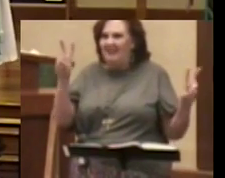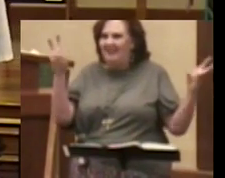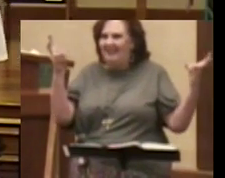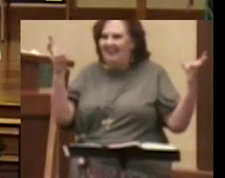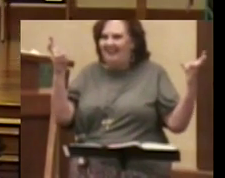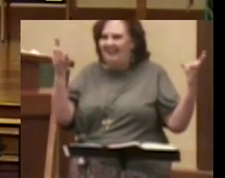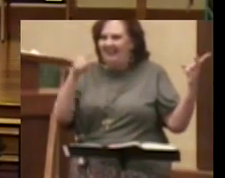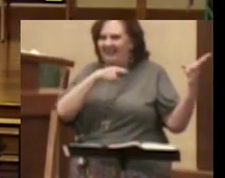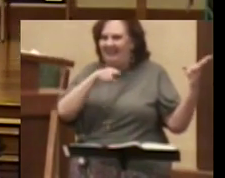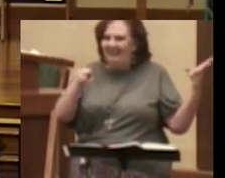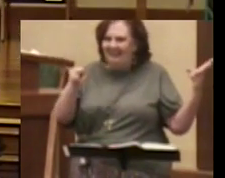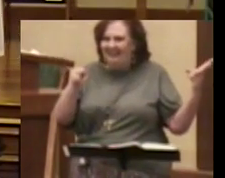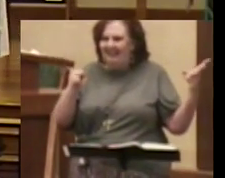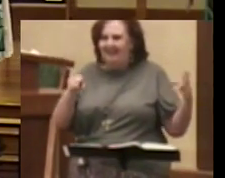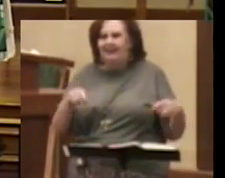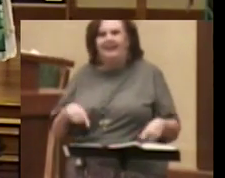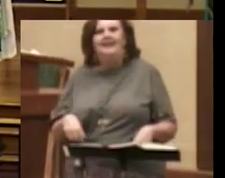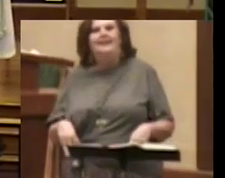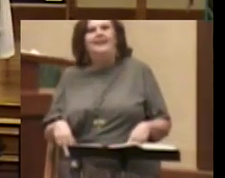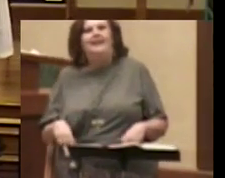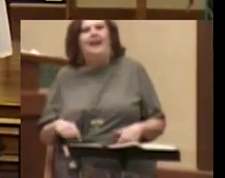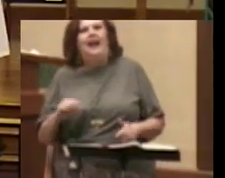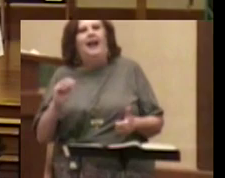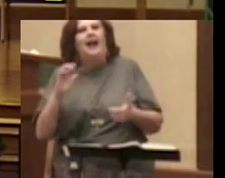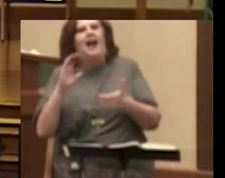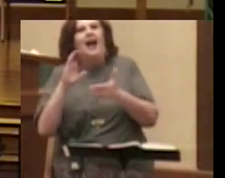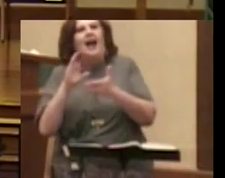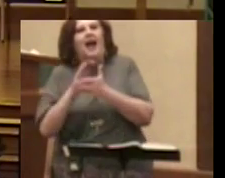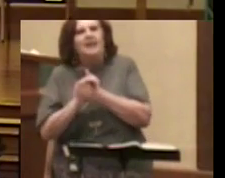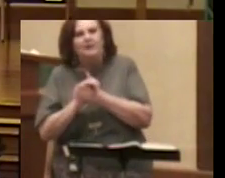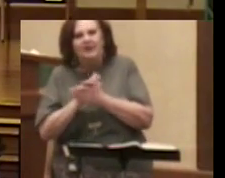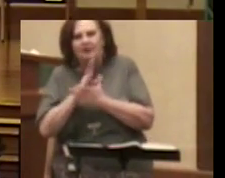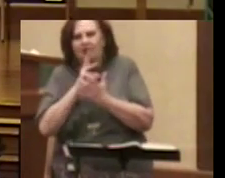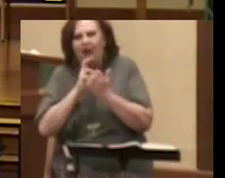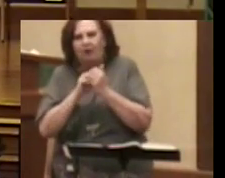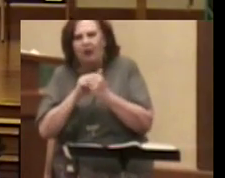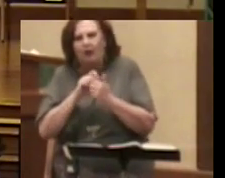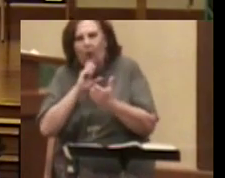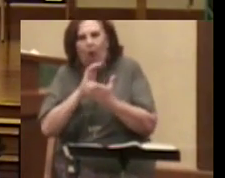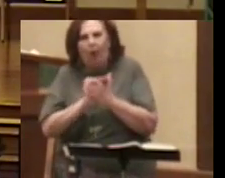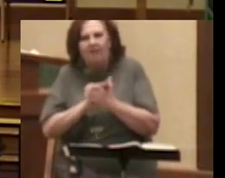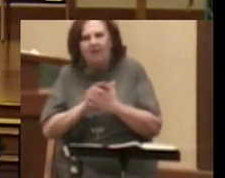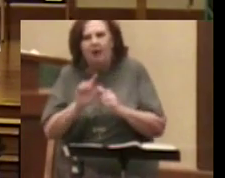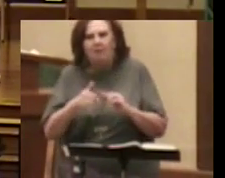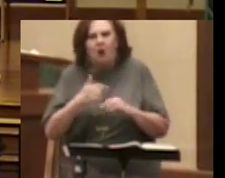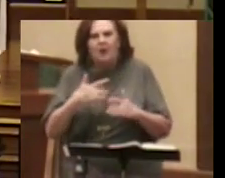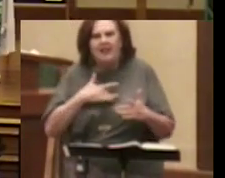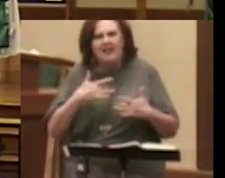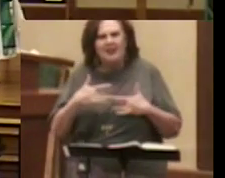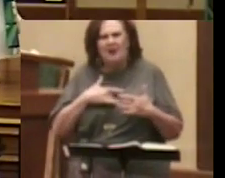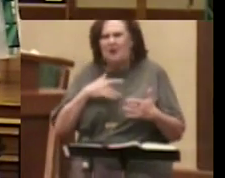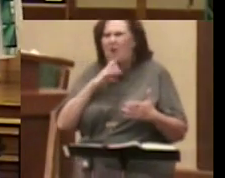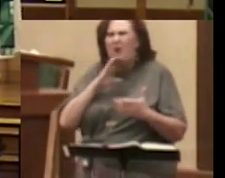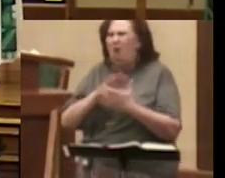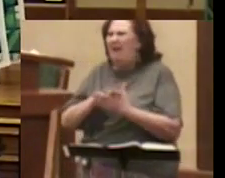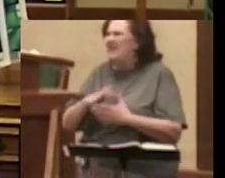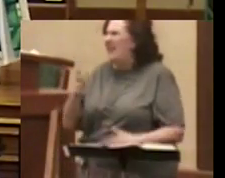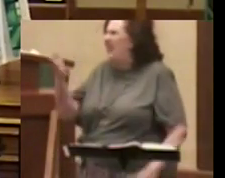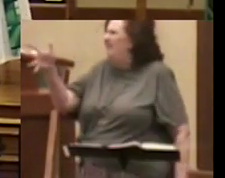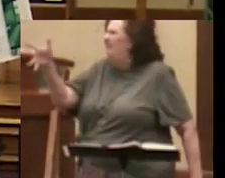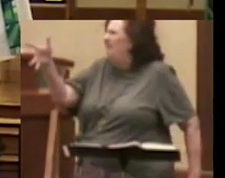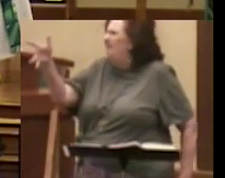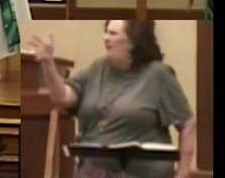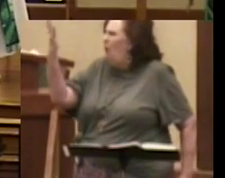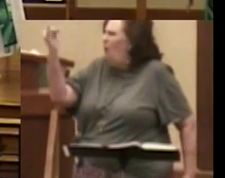A husband was talking with his wife about all of his concerns and worries. His wife, exasperated, said, why do